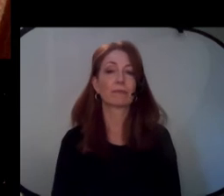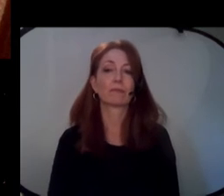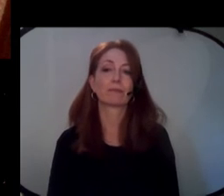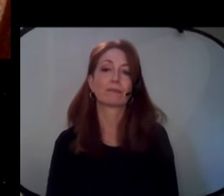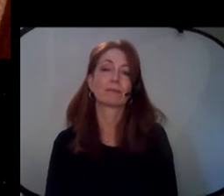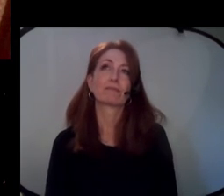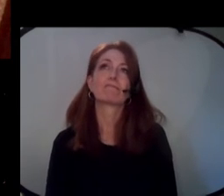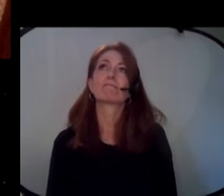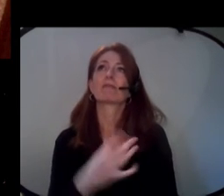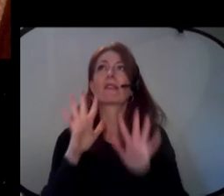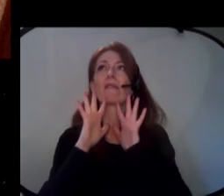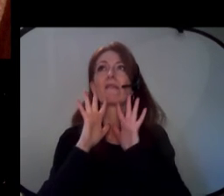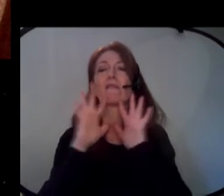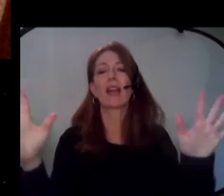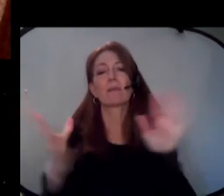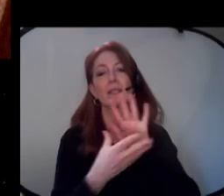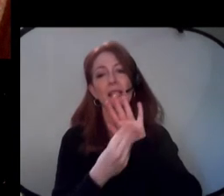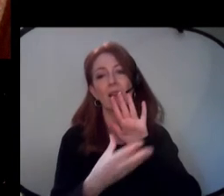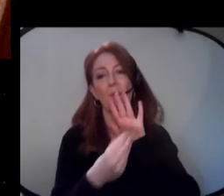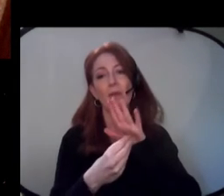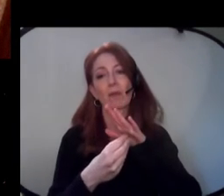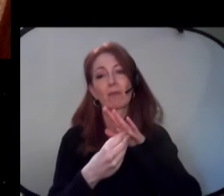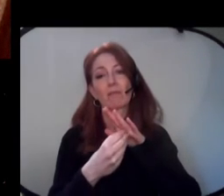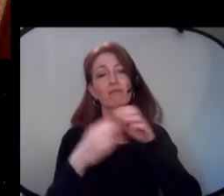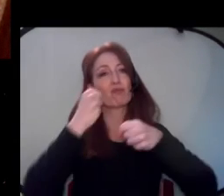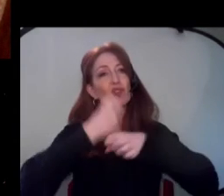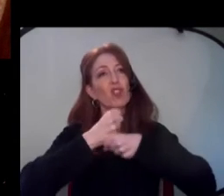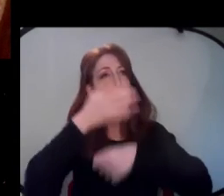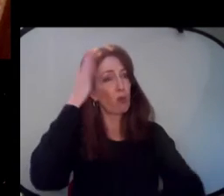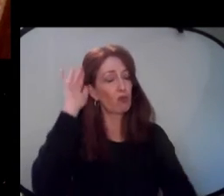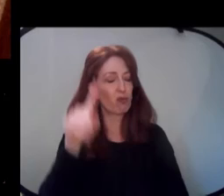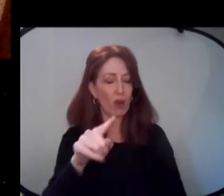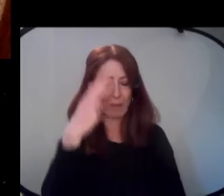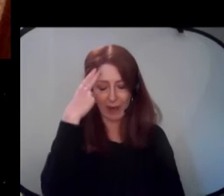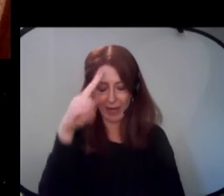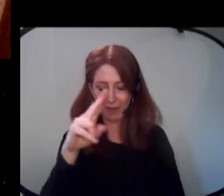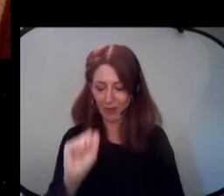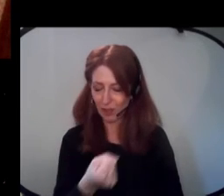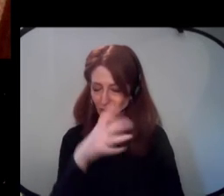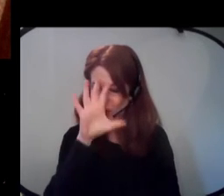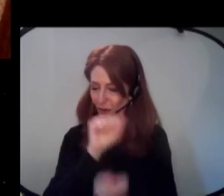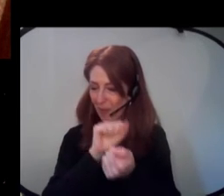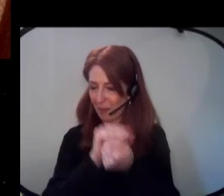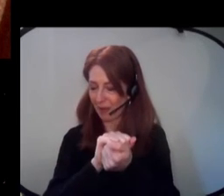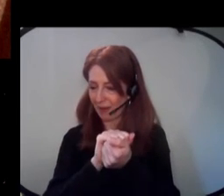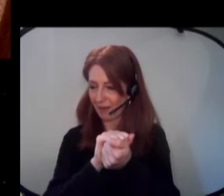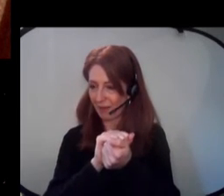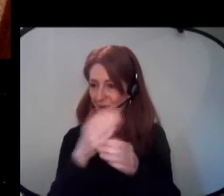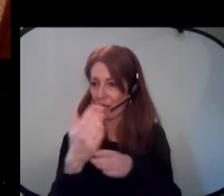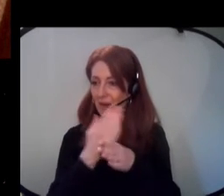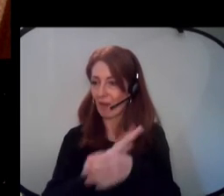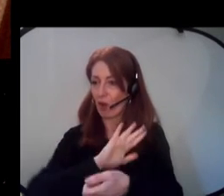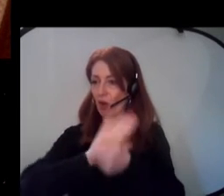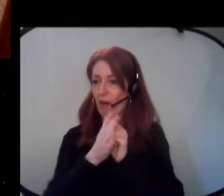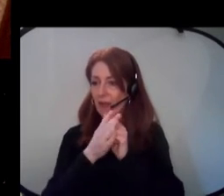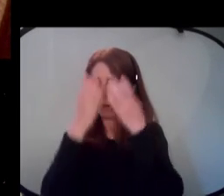examples is a chapel in Rome, and I should remember the name of it because I was making a film there before the pandemic started, but it's